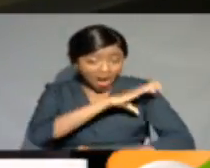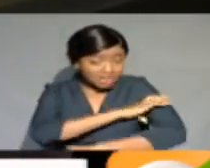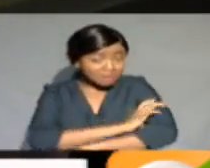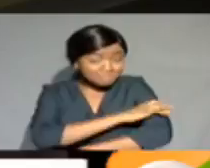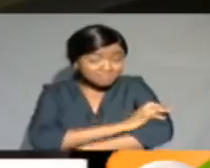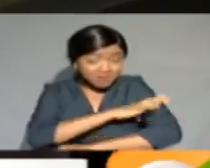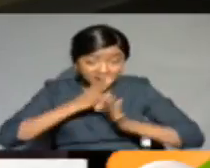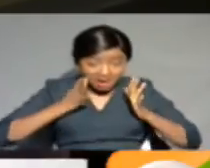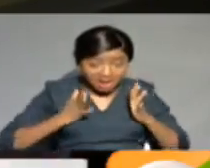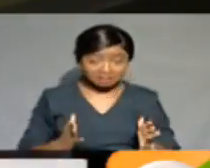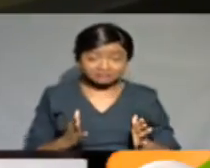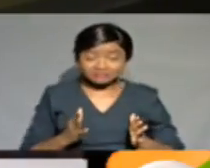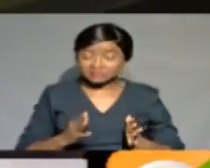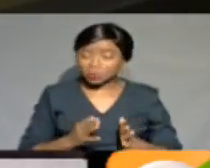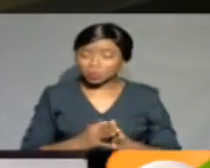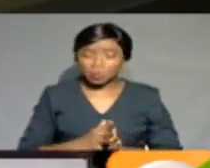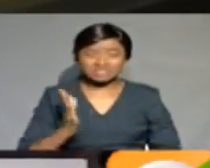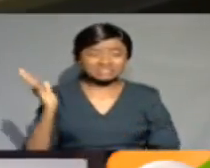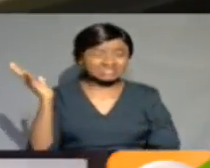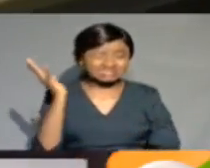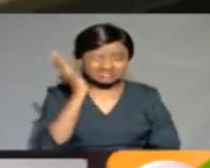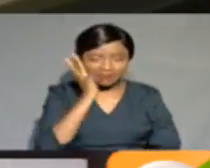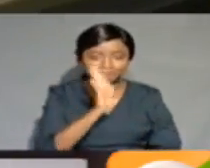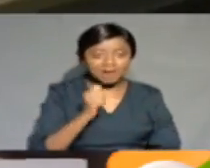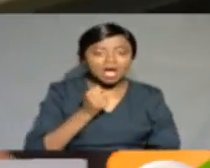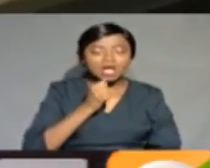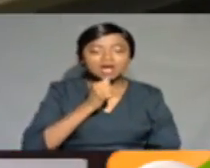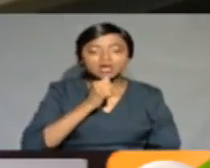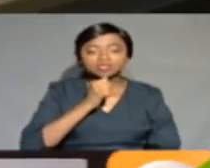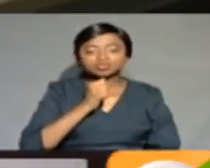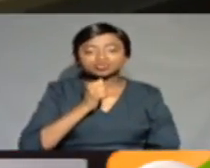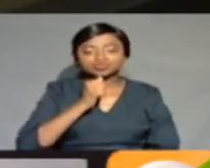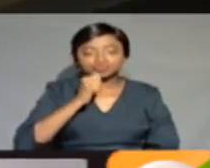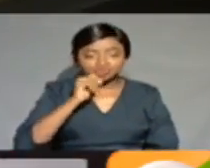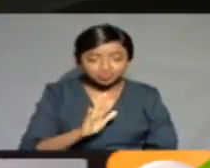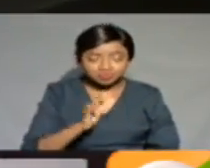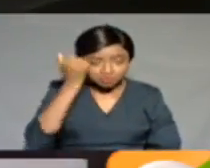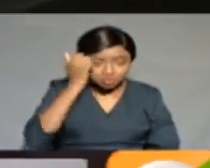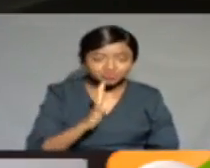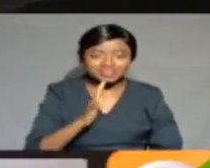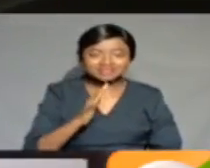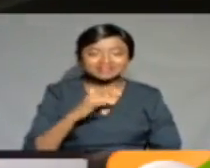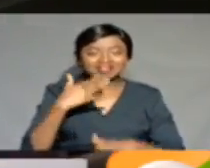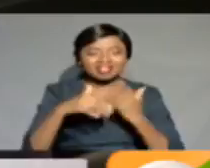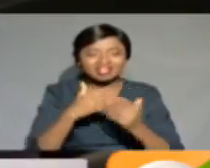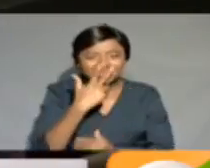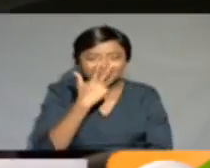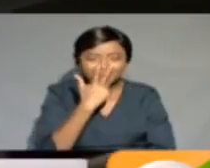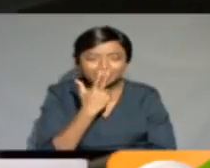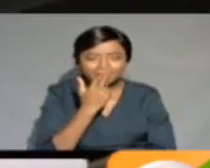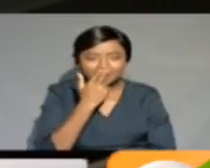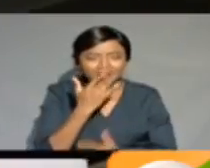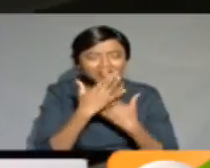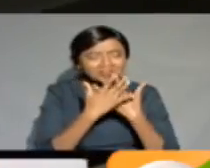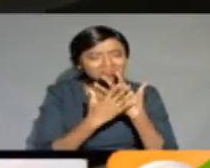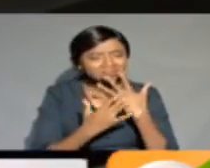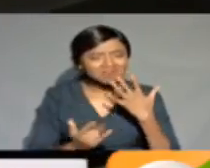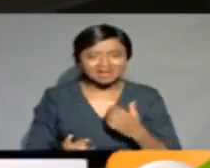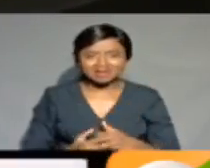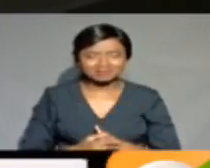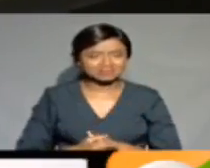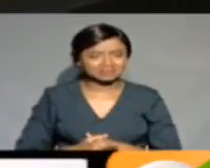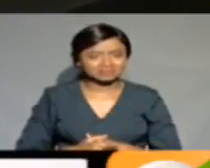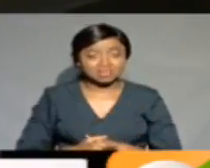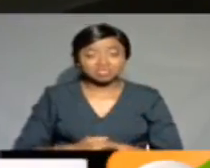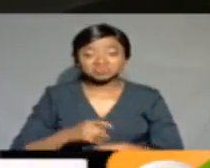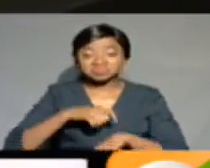who ended up slapping a student until the student nose bled. So and when you go to